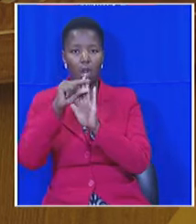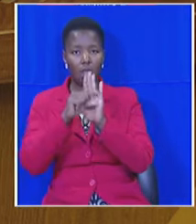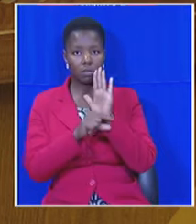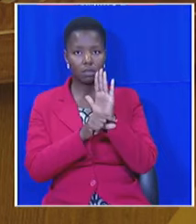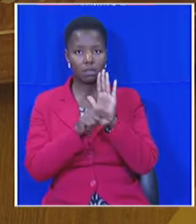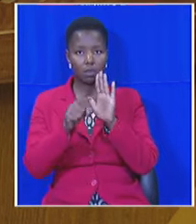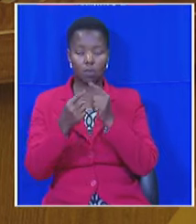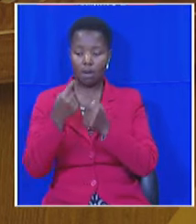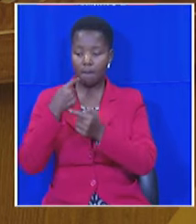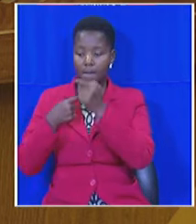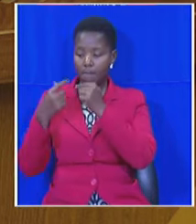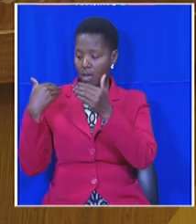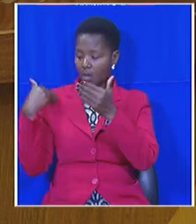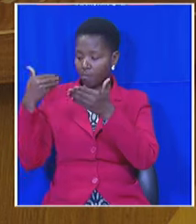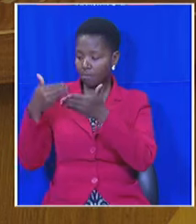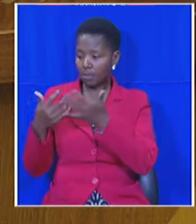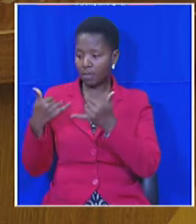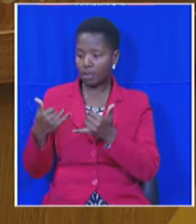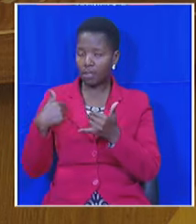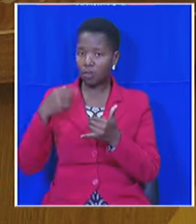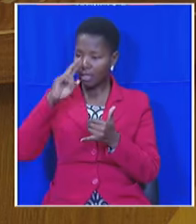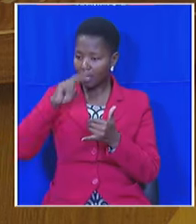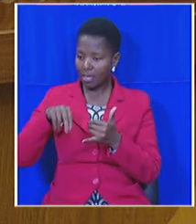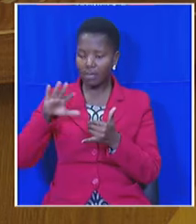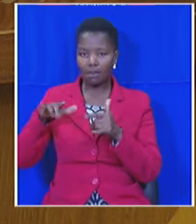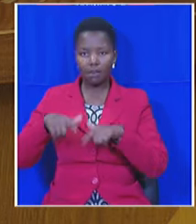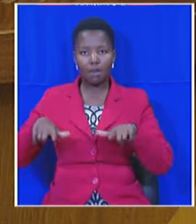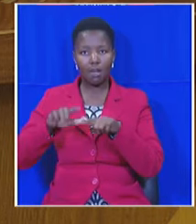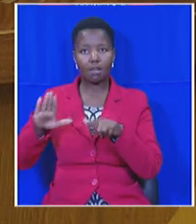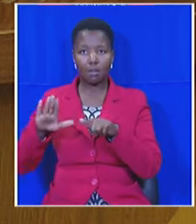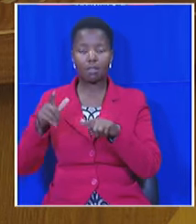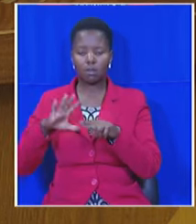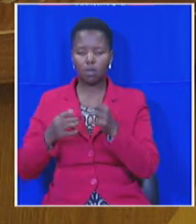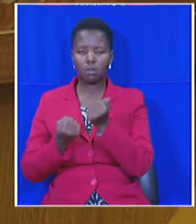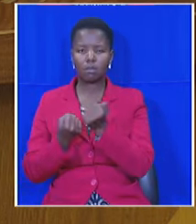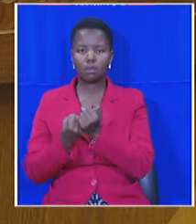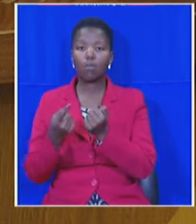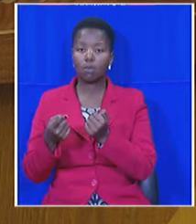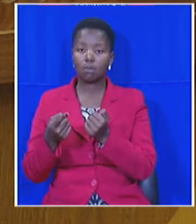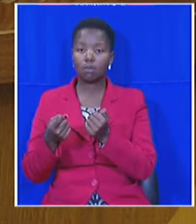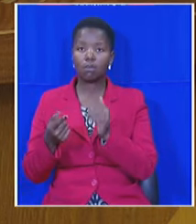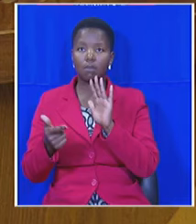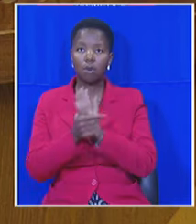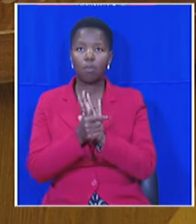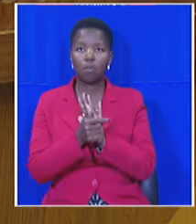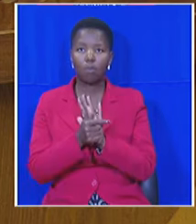back, we need that land. We will support that piece of legislation. No